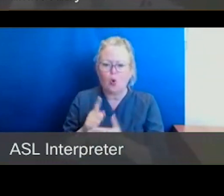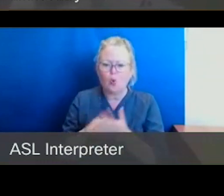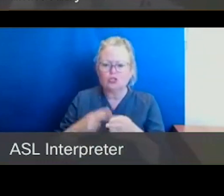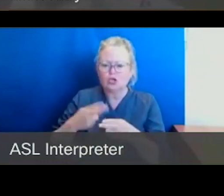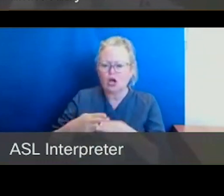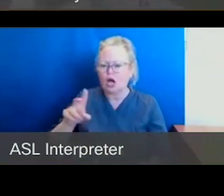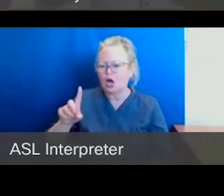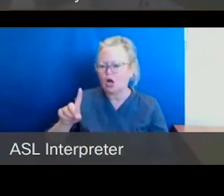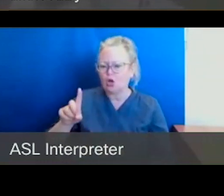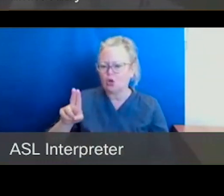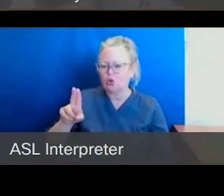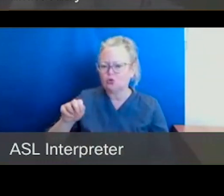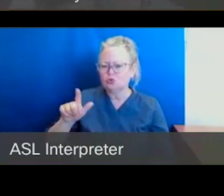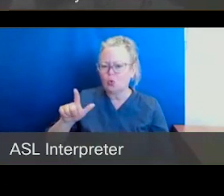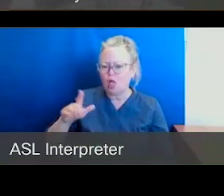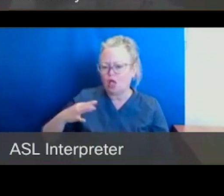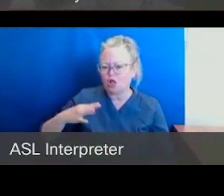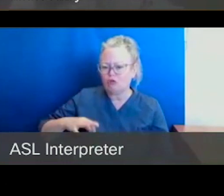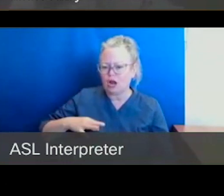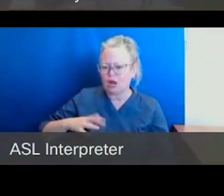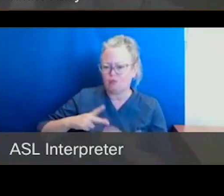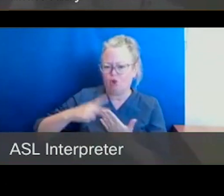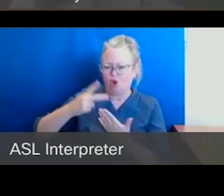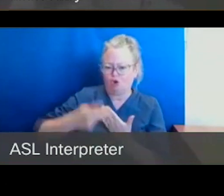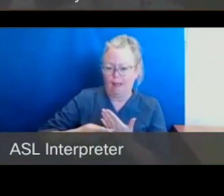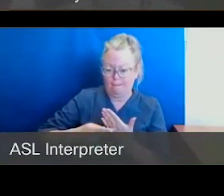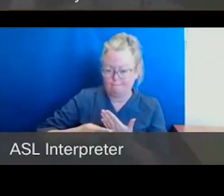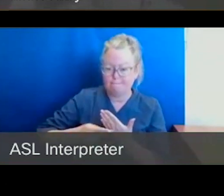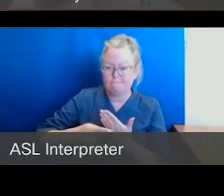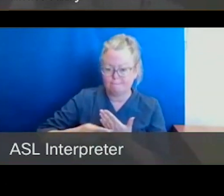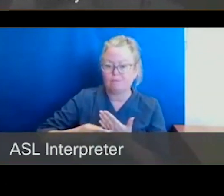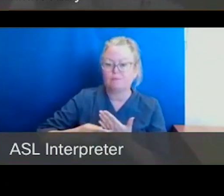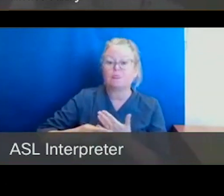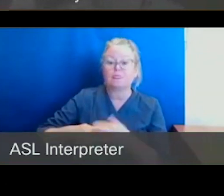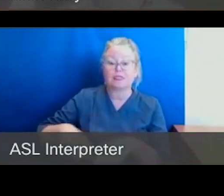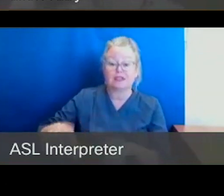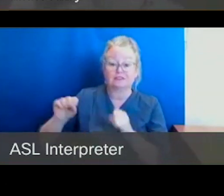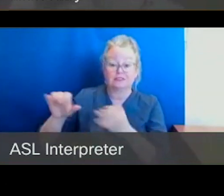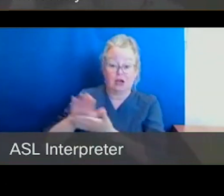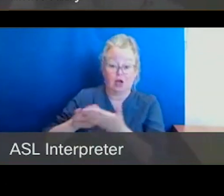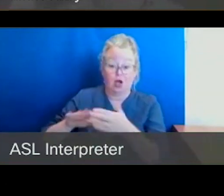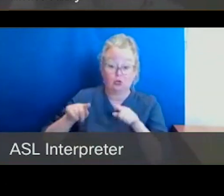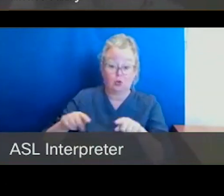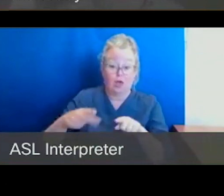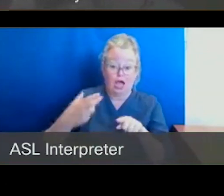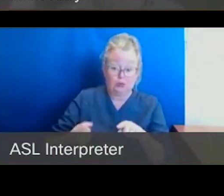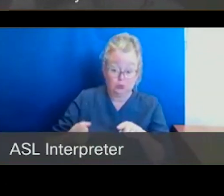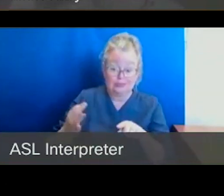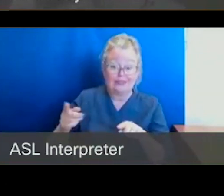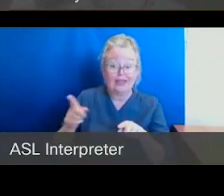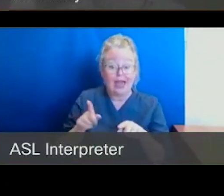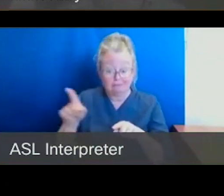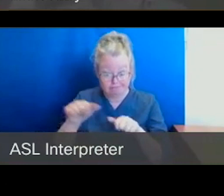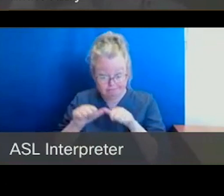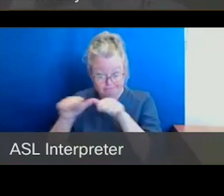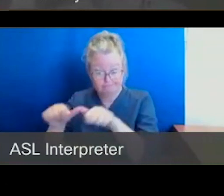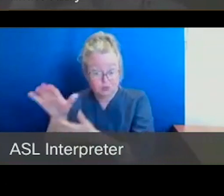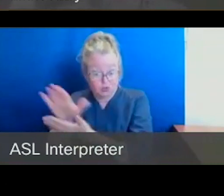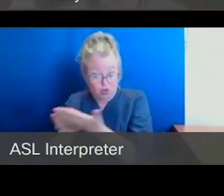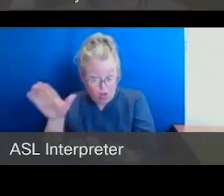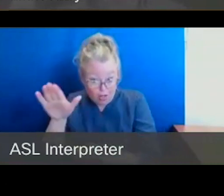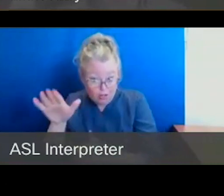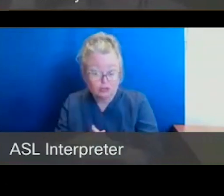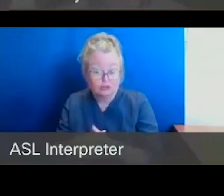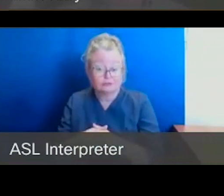high school. To see, did those students, were they more likely to go on to college? Were they more likely to go on to